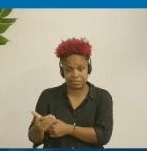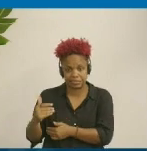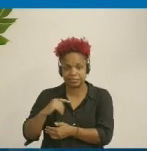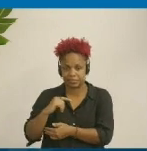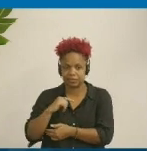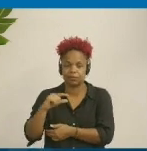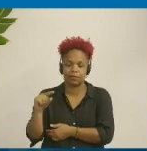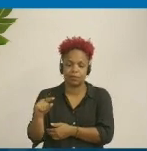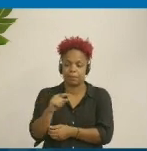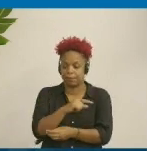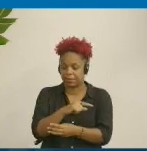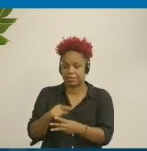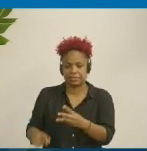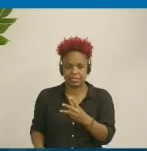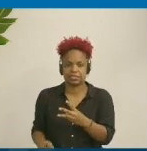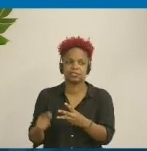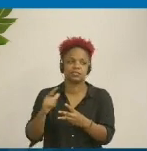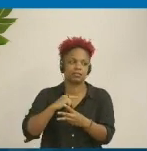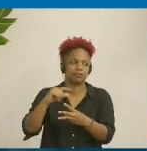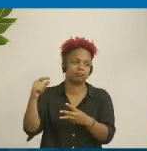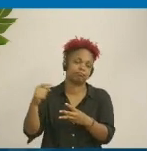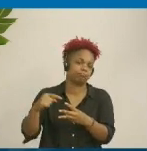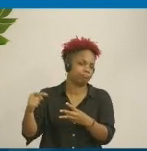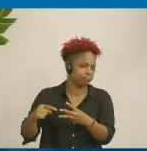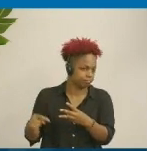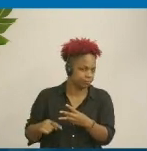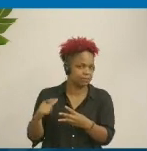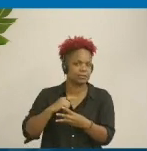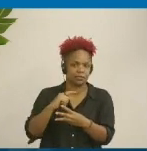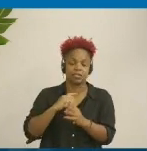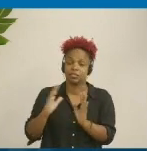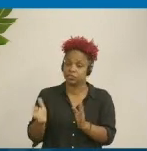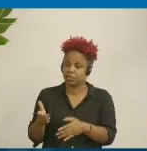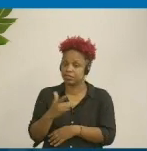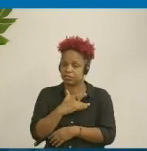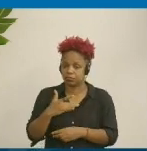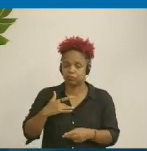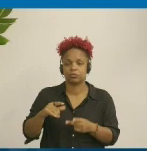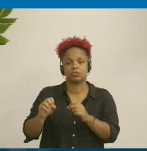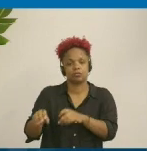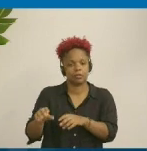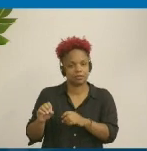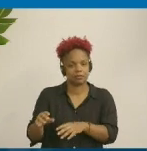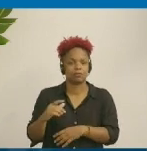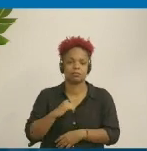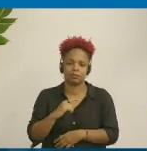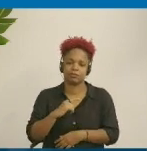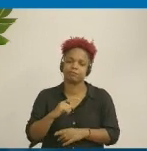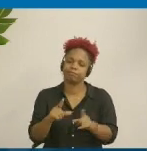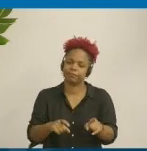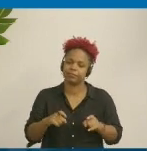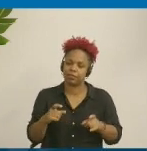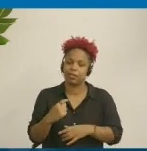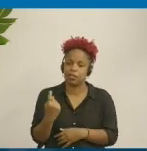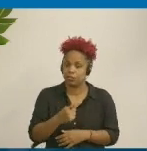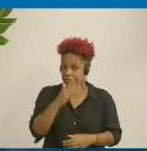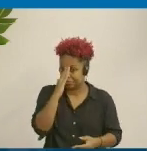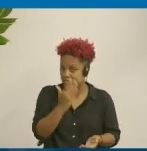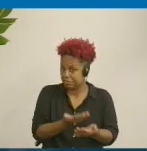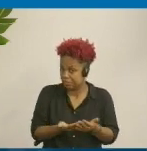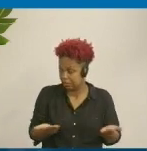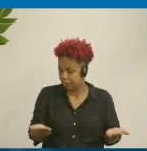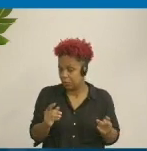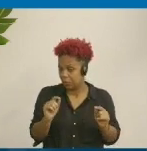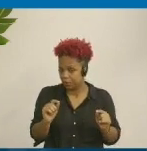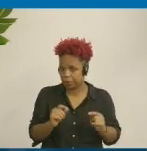gender, and social inequality and inequity. We believe that everyone deserves to and